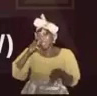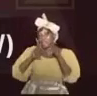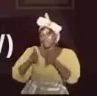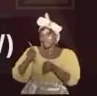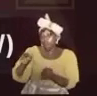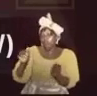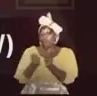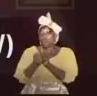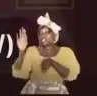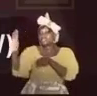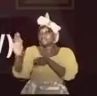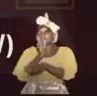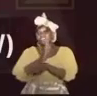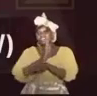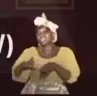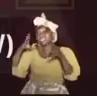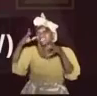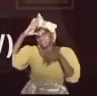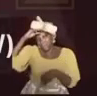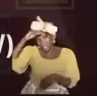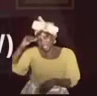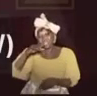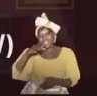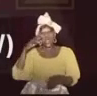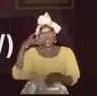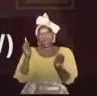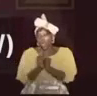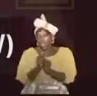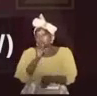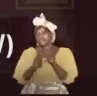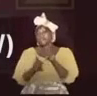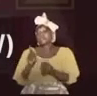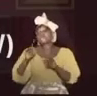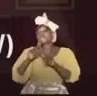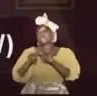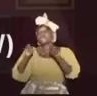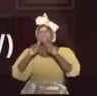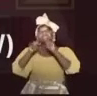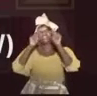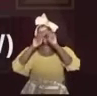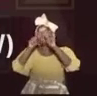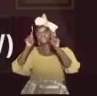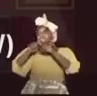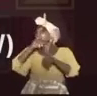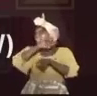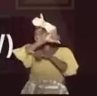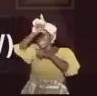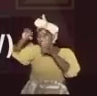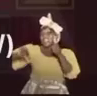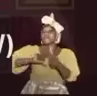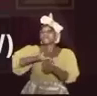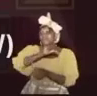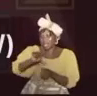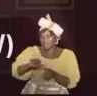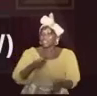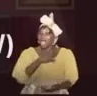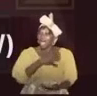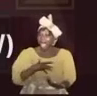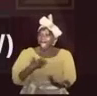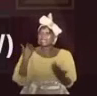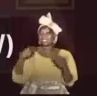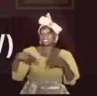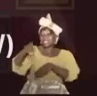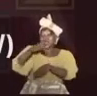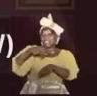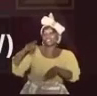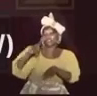includes businessmen. My people, that includes people from all the six geopolitical zones captured in this nation and across the nations